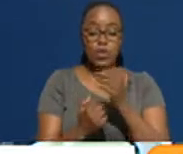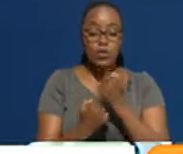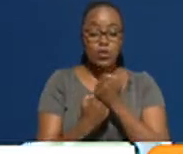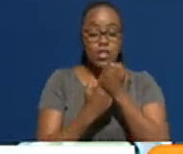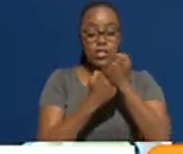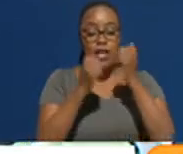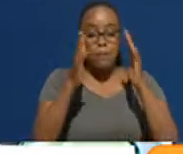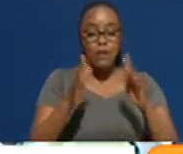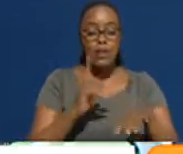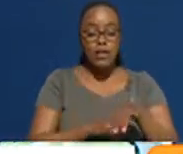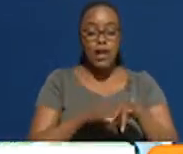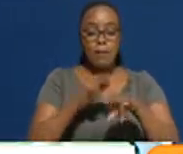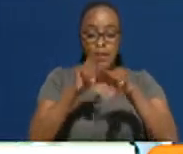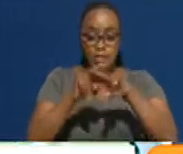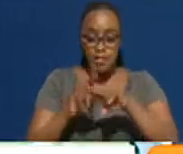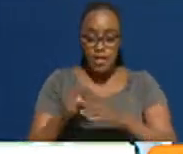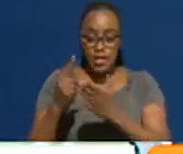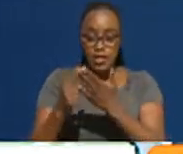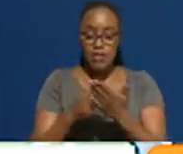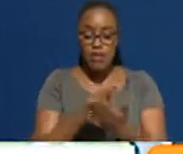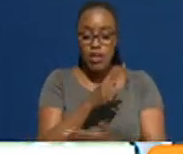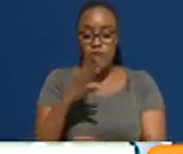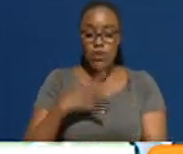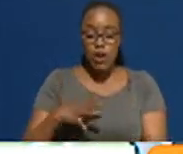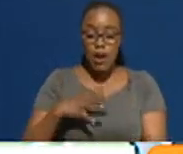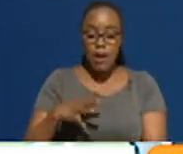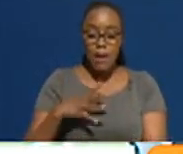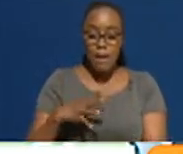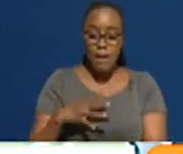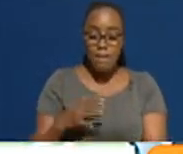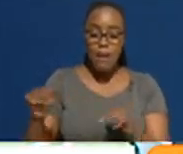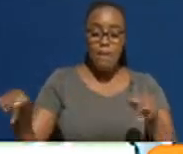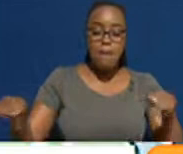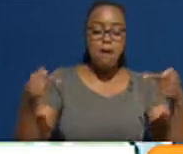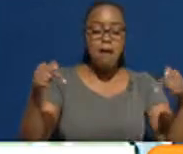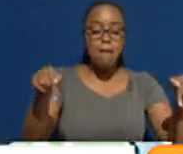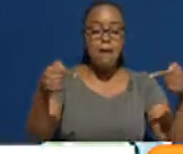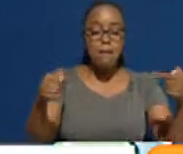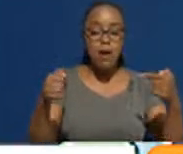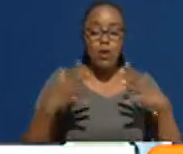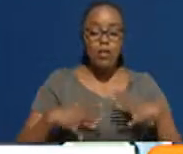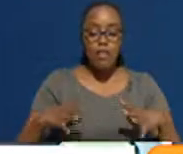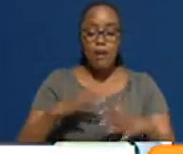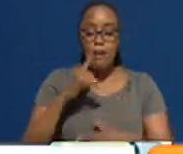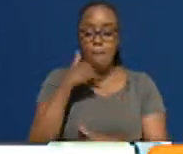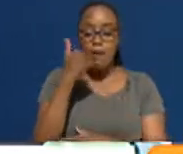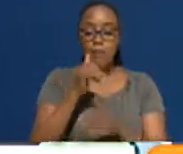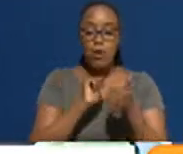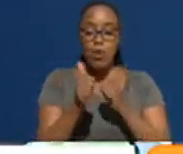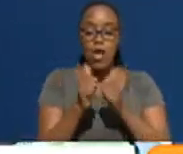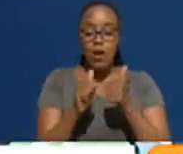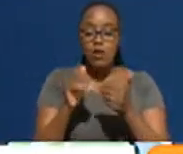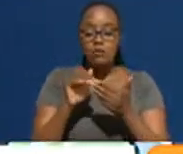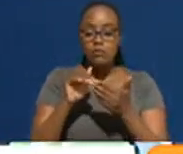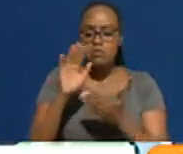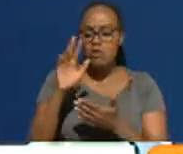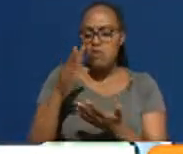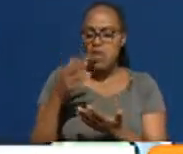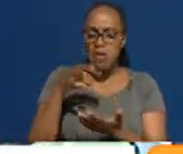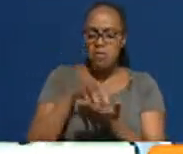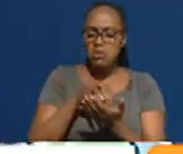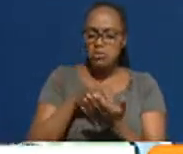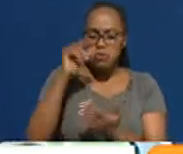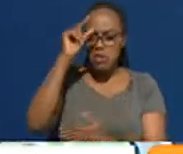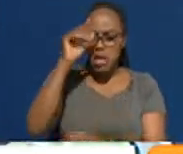supporters. When I sat in a debate, I said, you people quarrel more than we quarrel on the table with the people who we are competing for gubernatorial debate